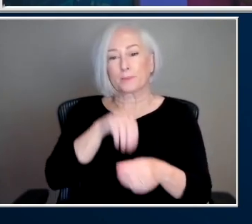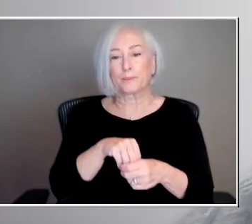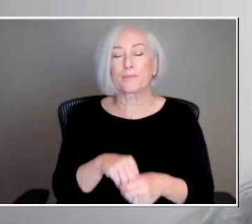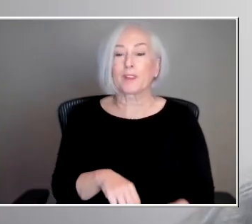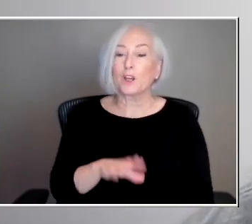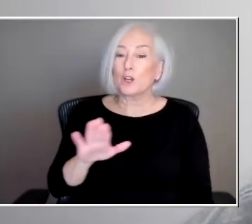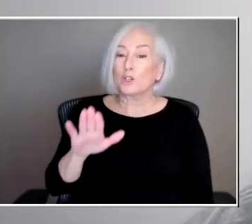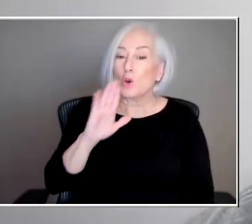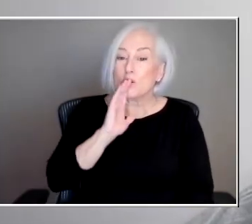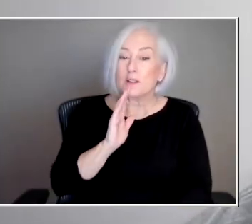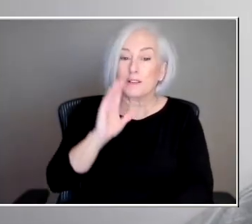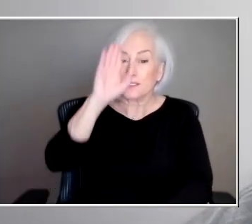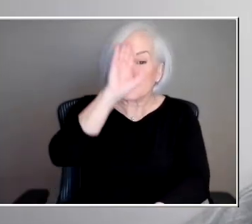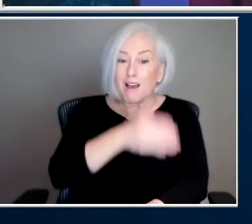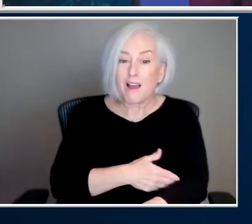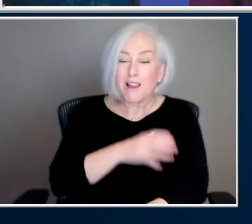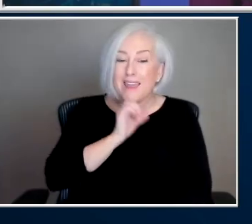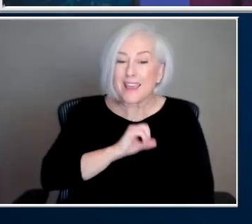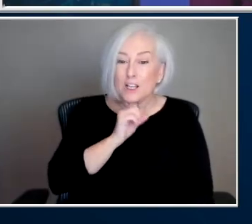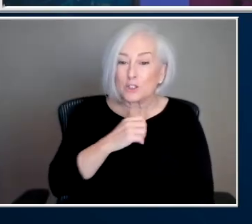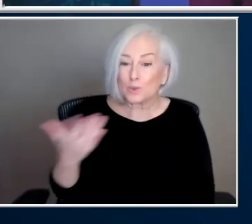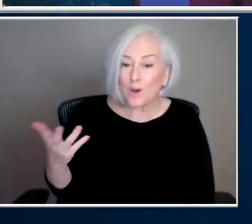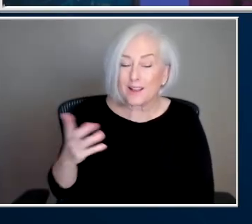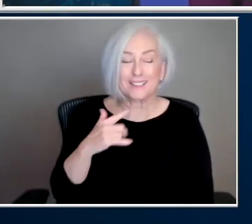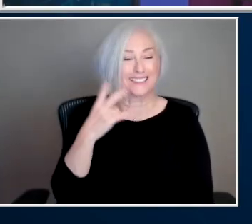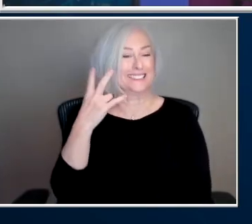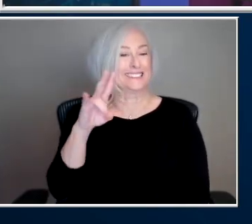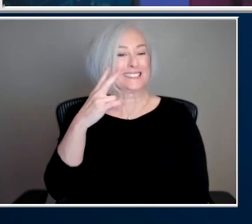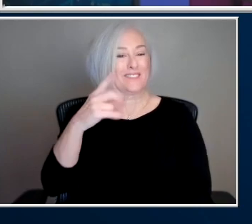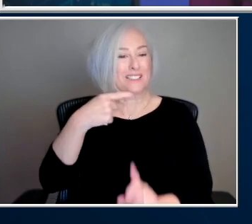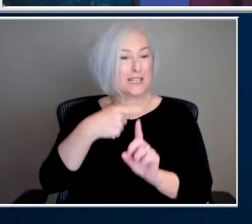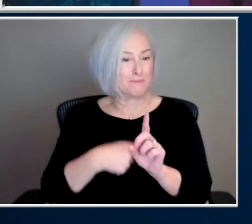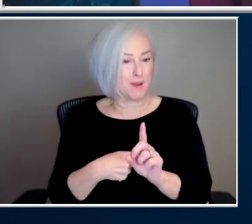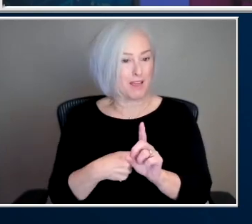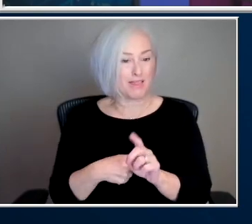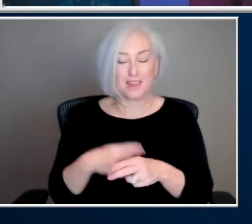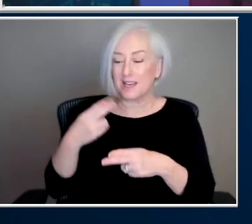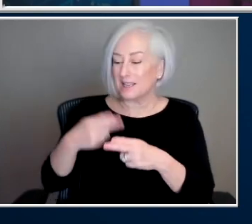17 months old now. 17 months old, and his name is August, right?